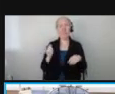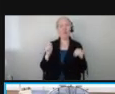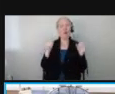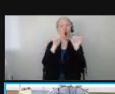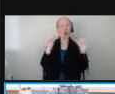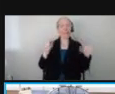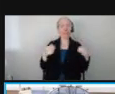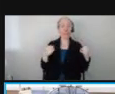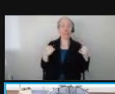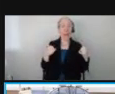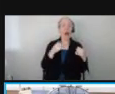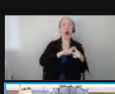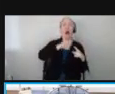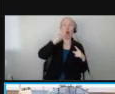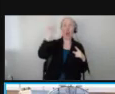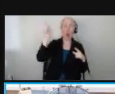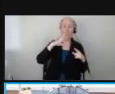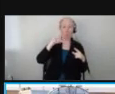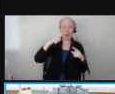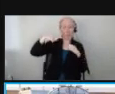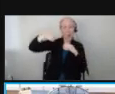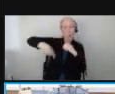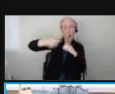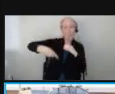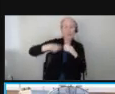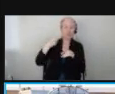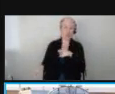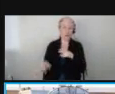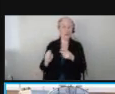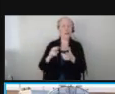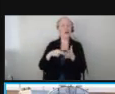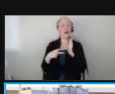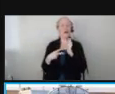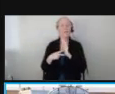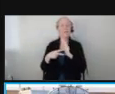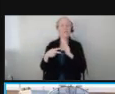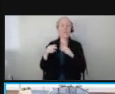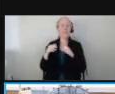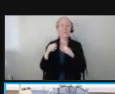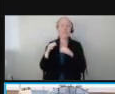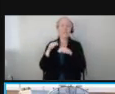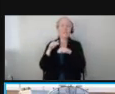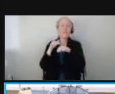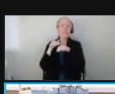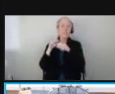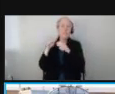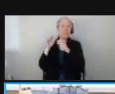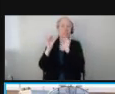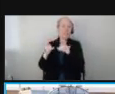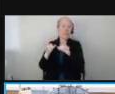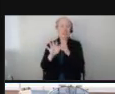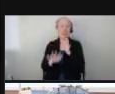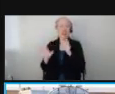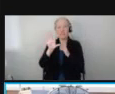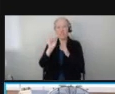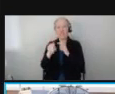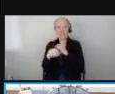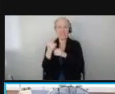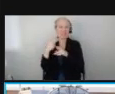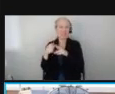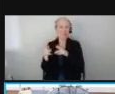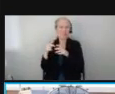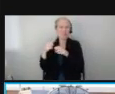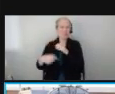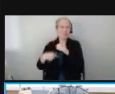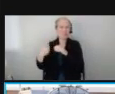for a short period of time. So we're minimizing the surface stay time. So this vehicle will sit in Mars orbit for about 50 days, and then it's about 17 months